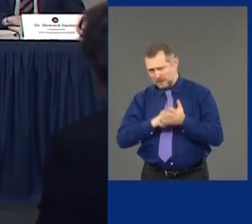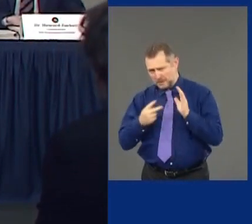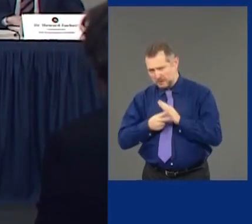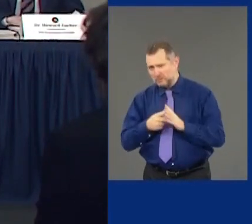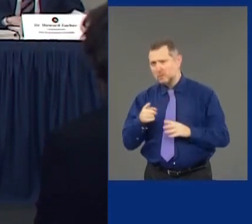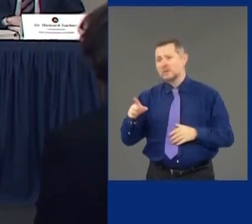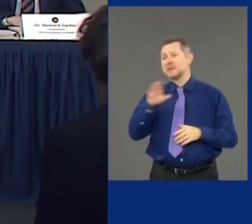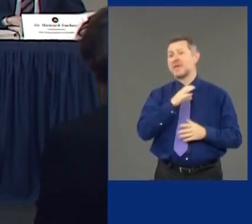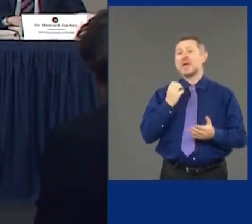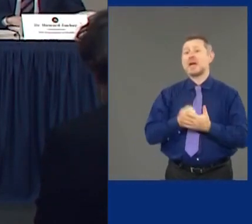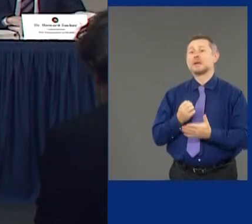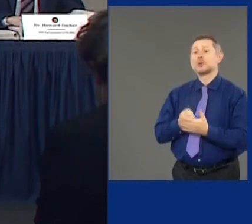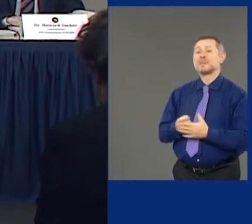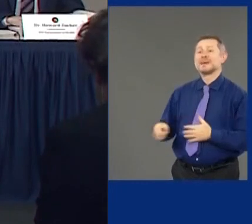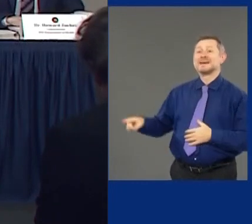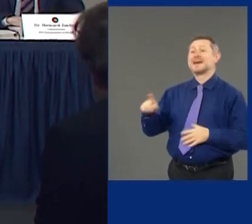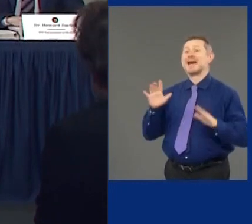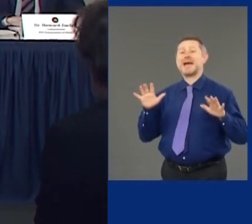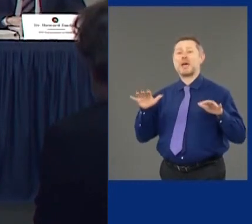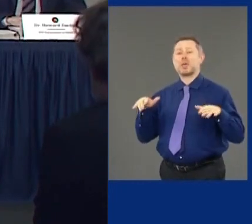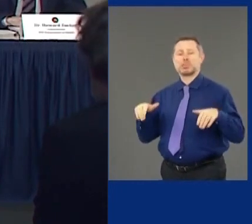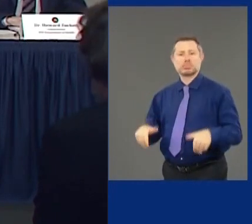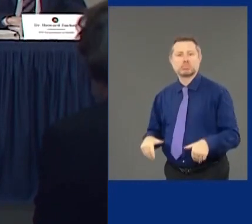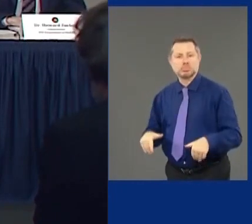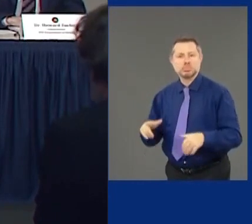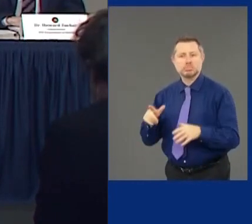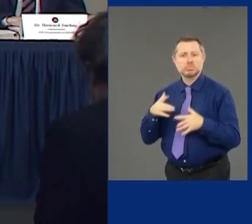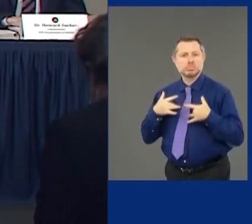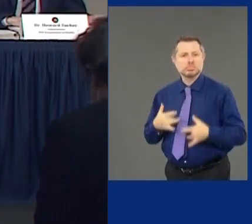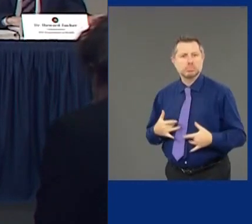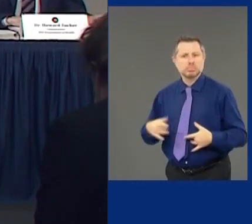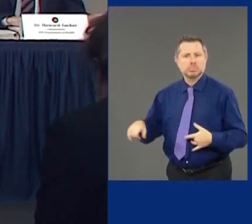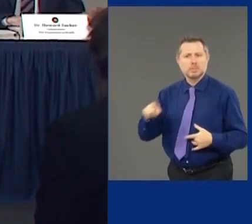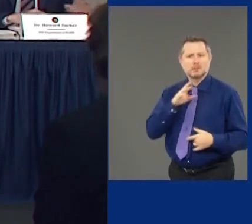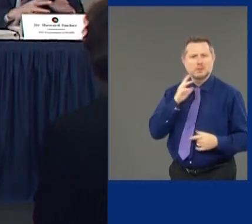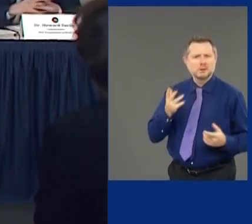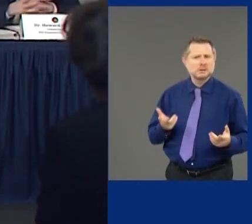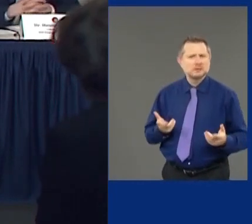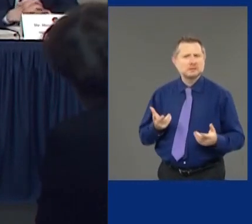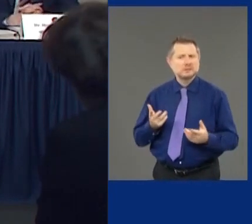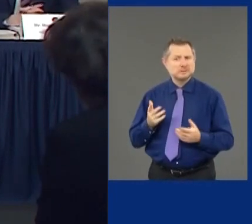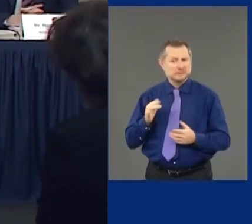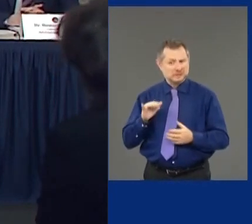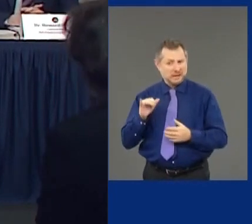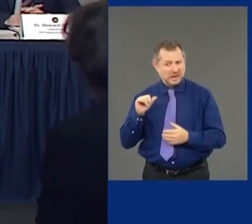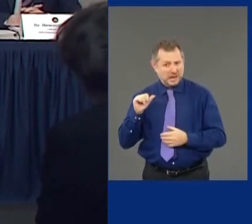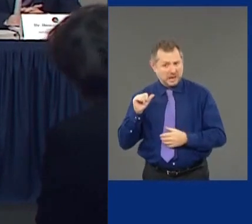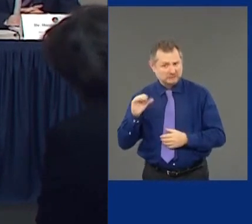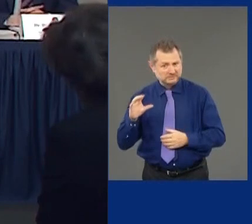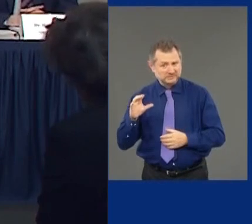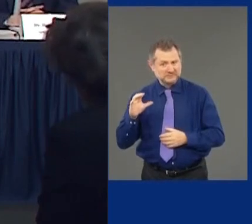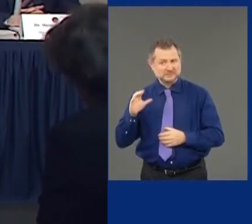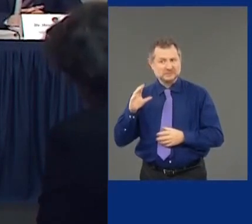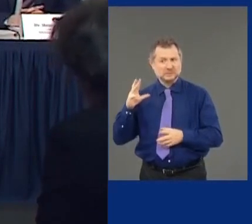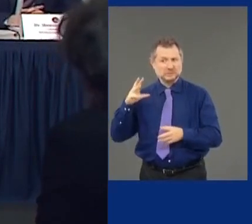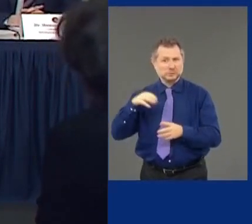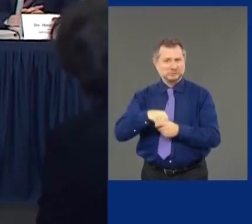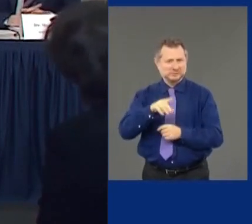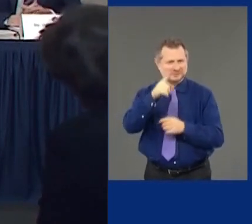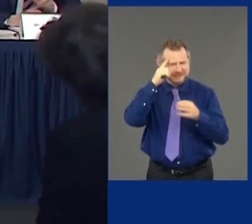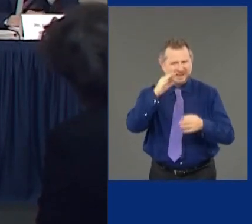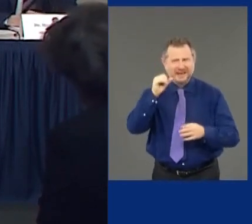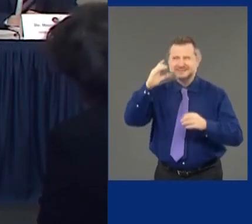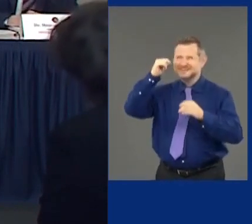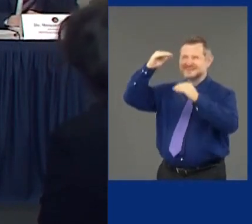so, what aspect of it has to do with the air conditioning? Because if that's true, mall merchants